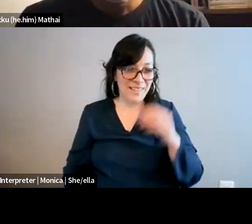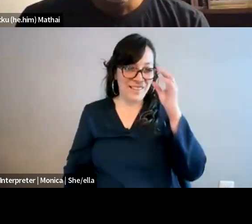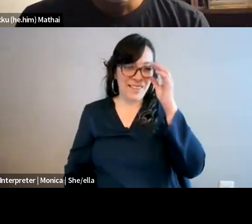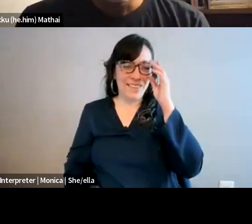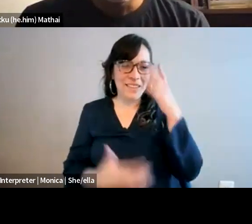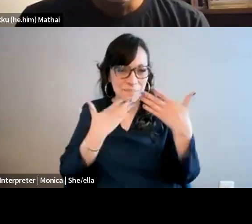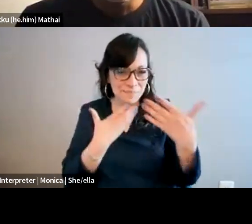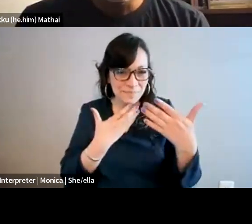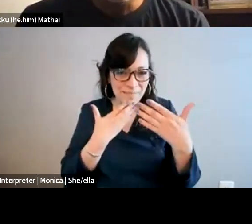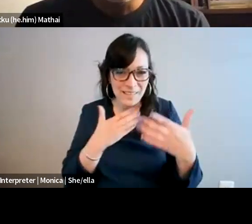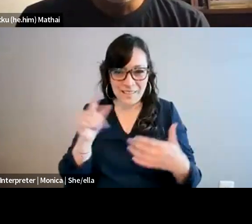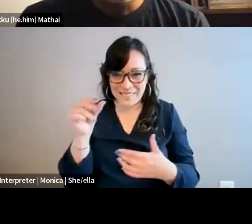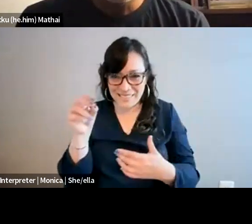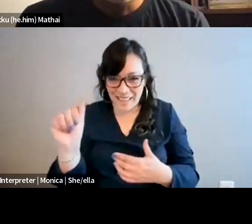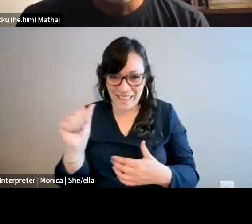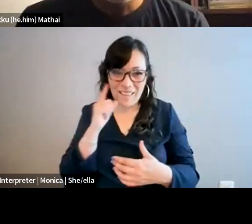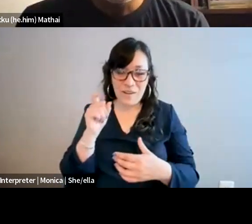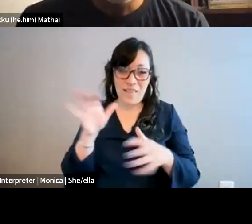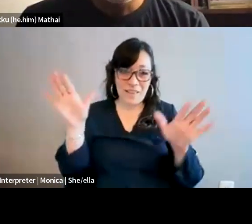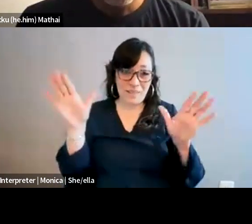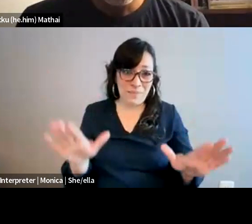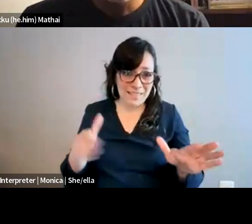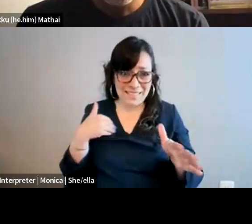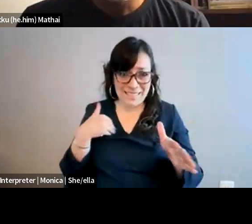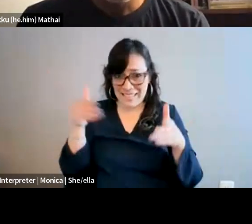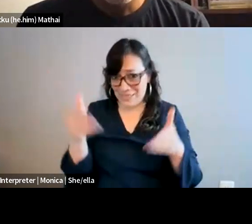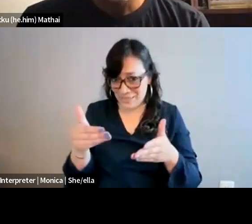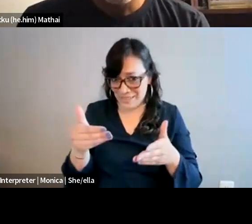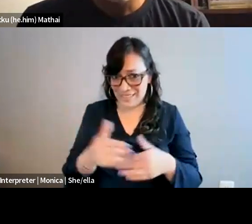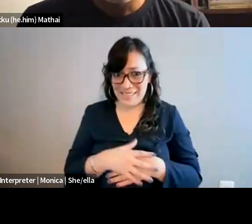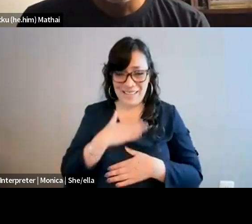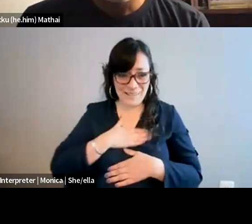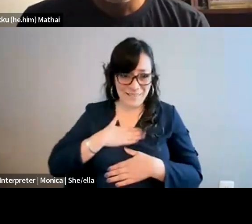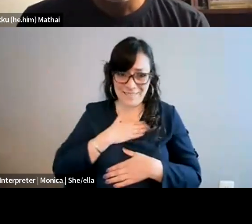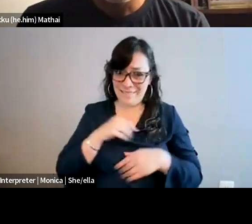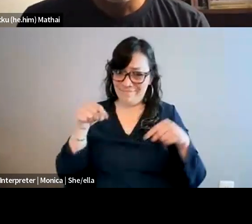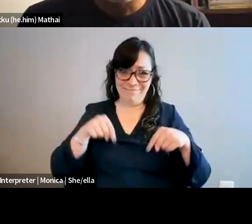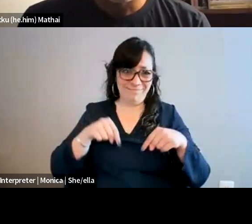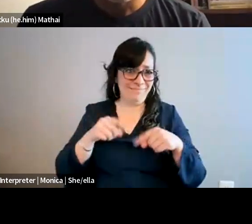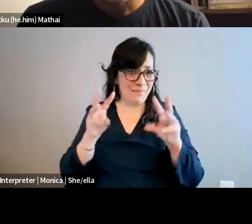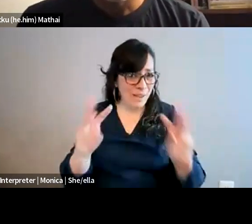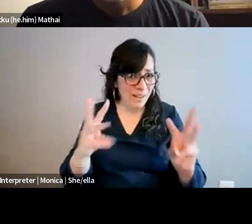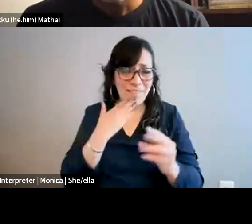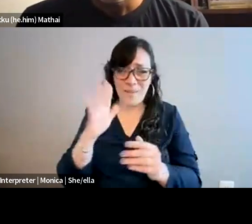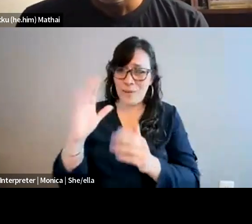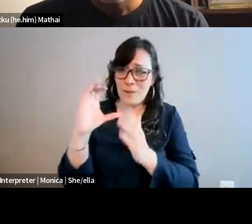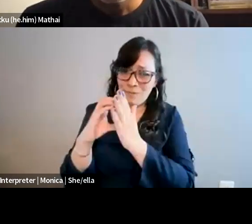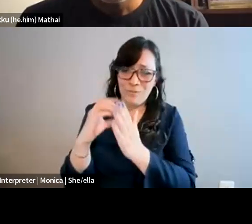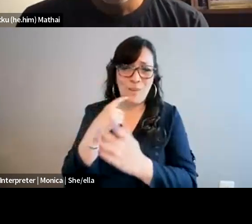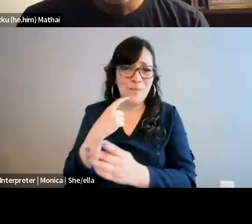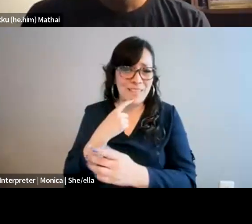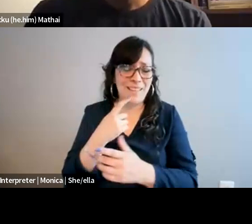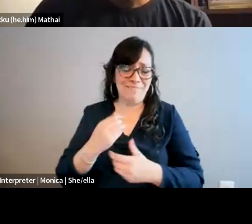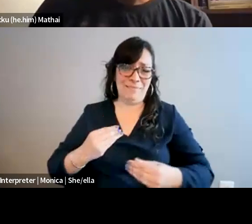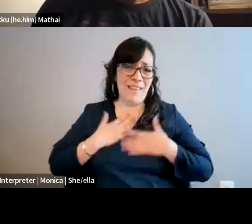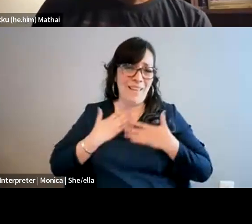Thank you, Tatyana, and especially for that amazing introduction to all this. That was very inspiring to hear in